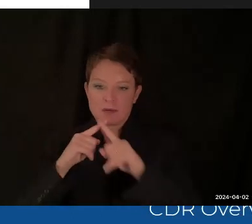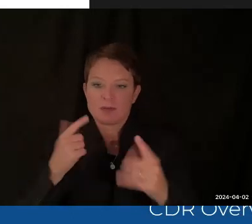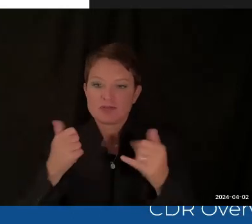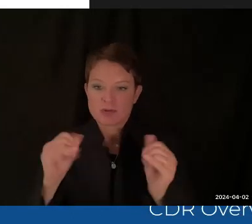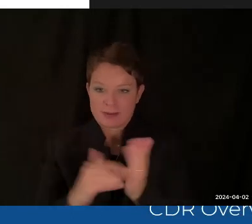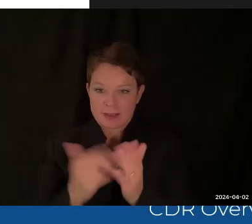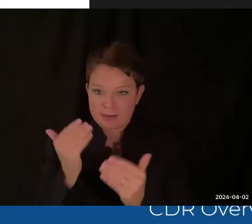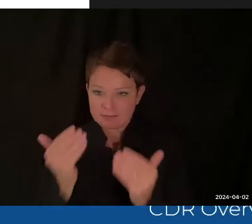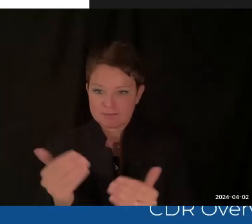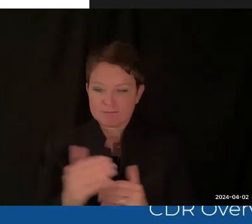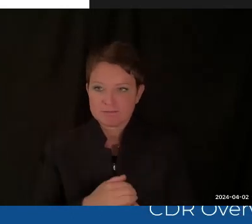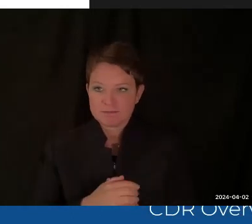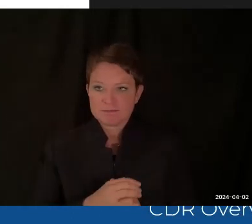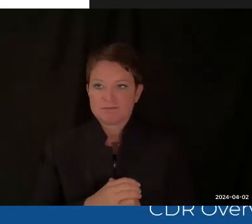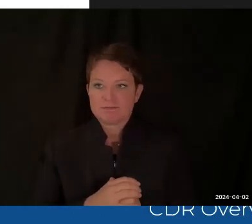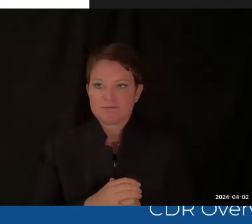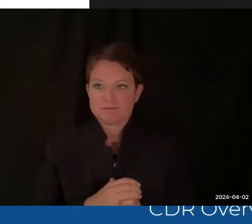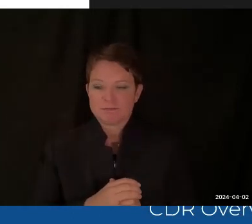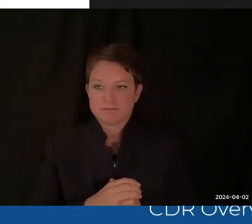again.